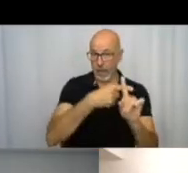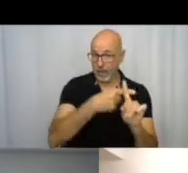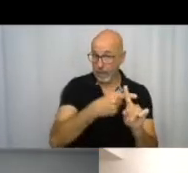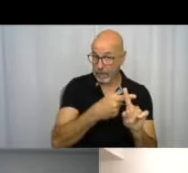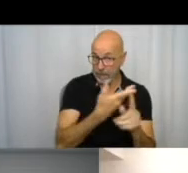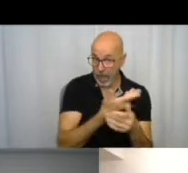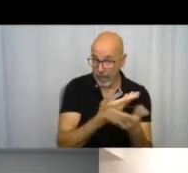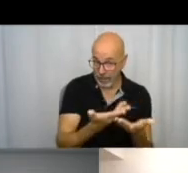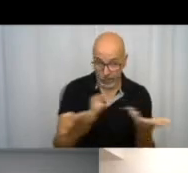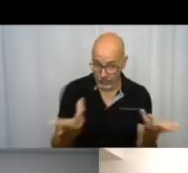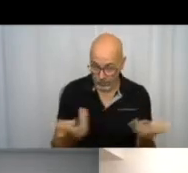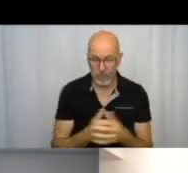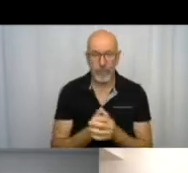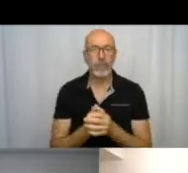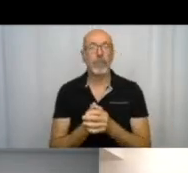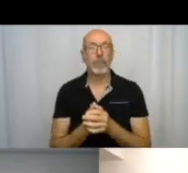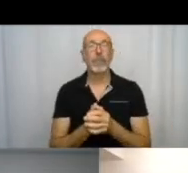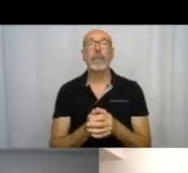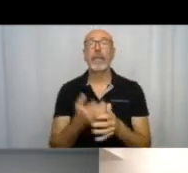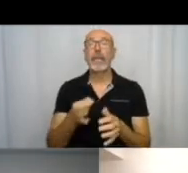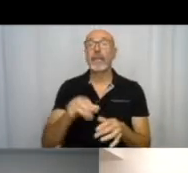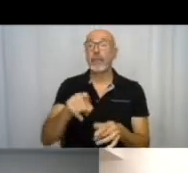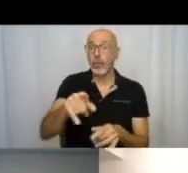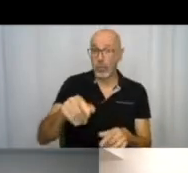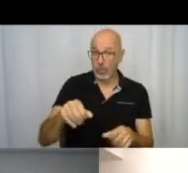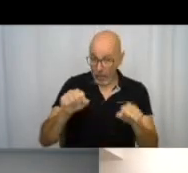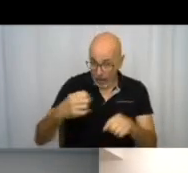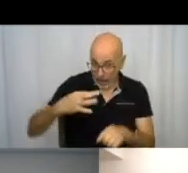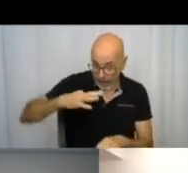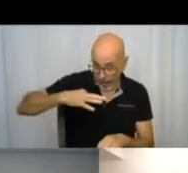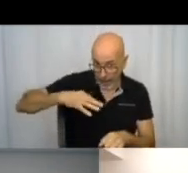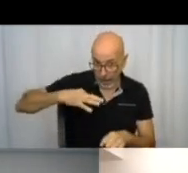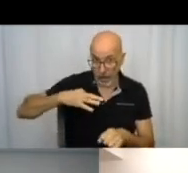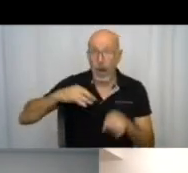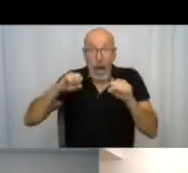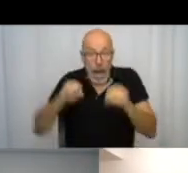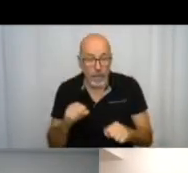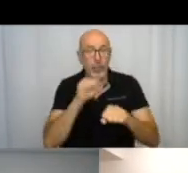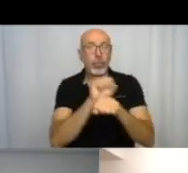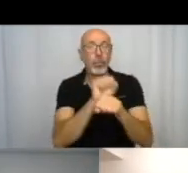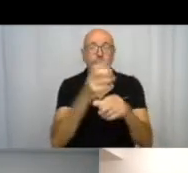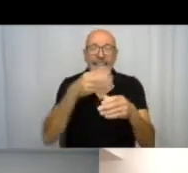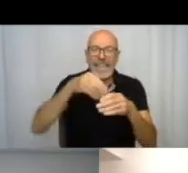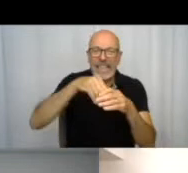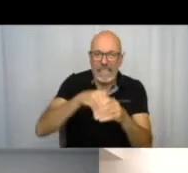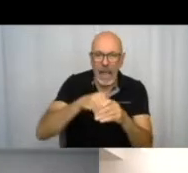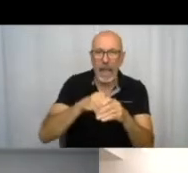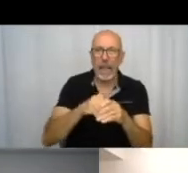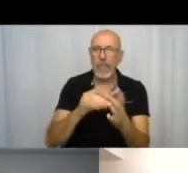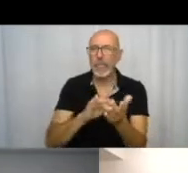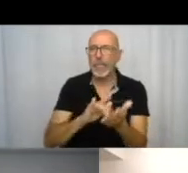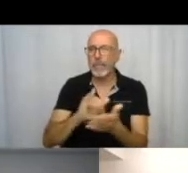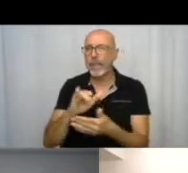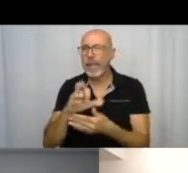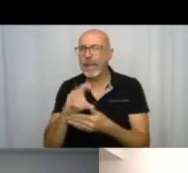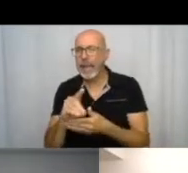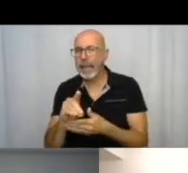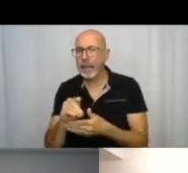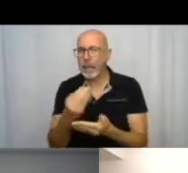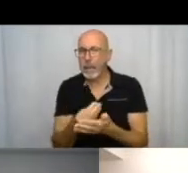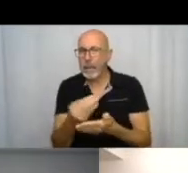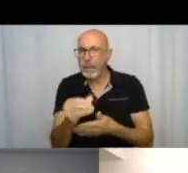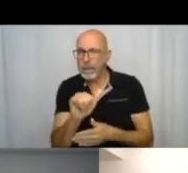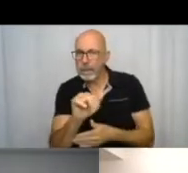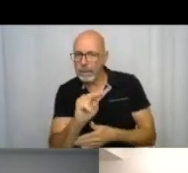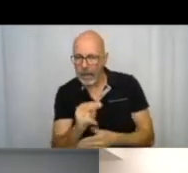though, obviously, is when you are able to work within the Medicaid buy-in program, it does result